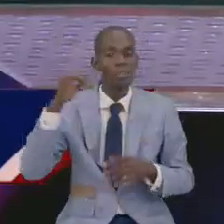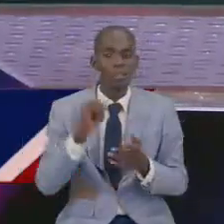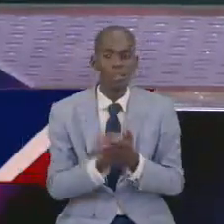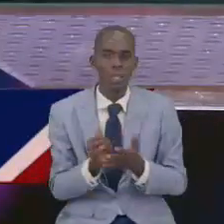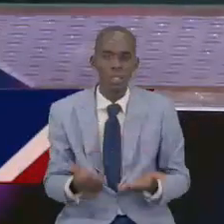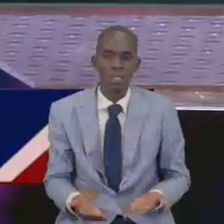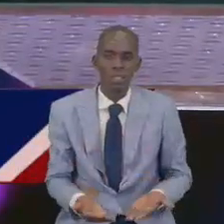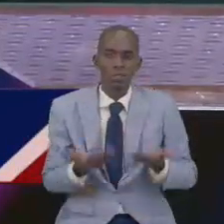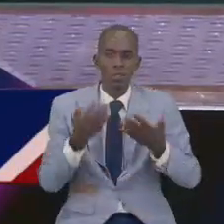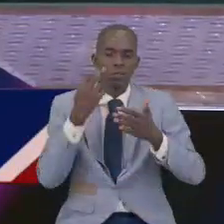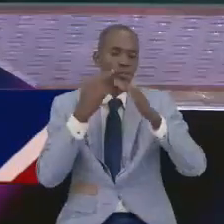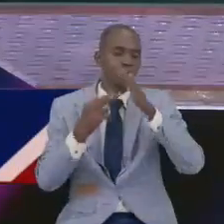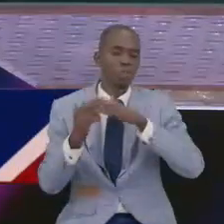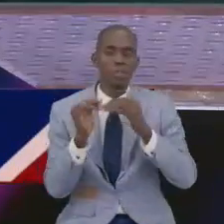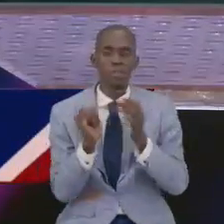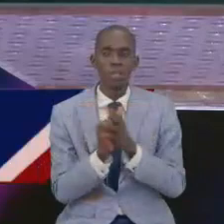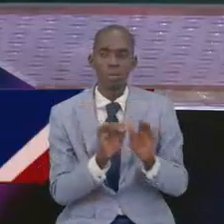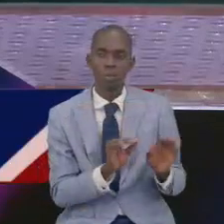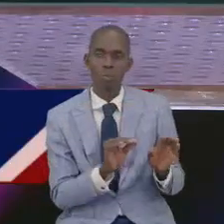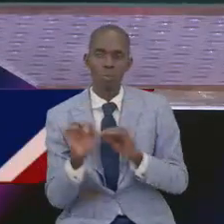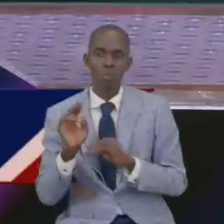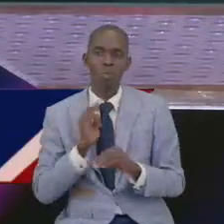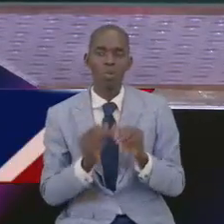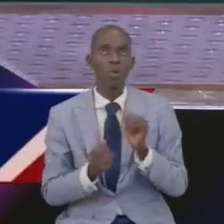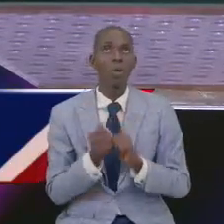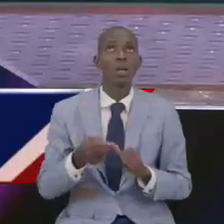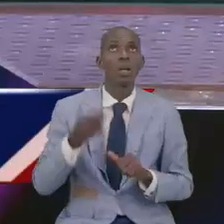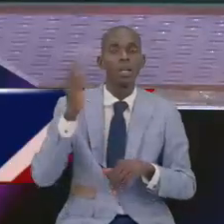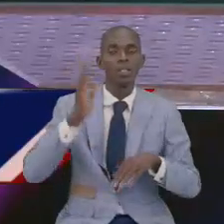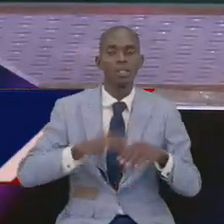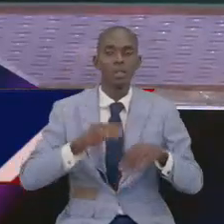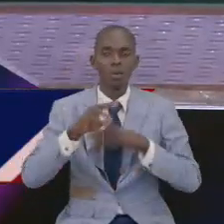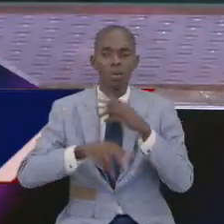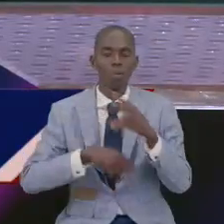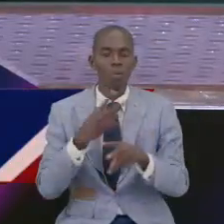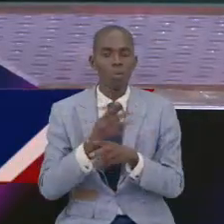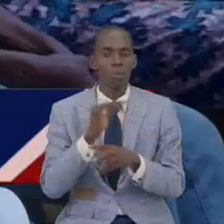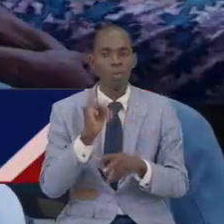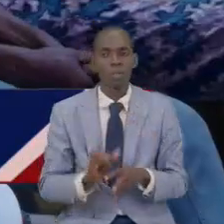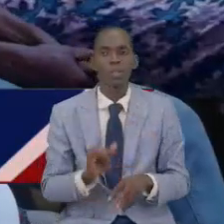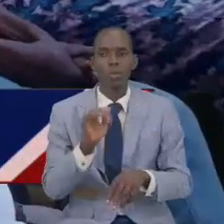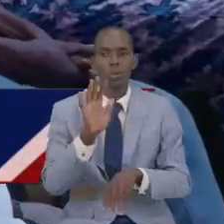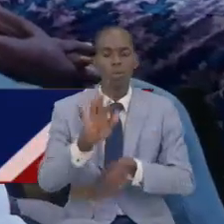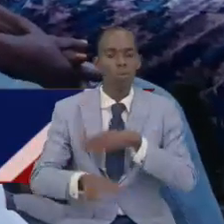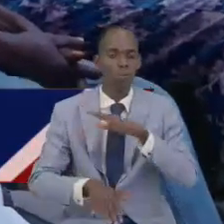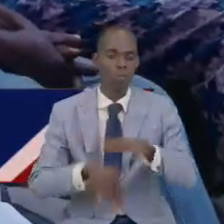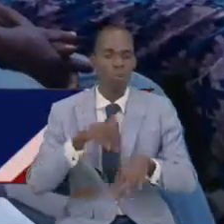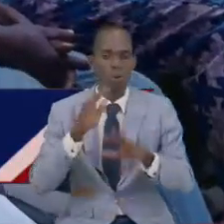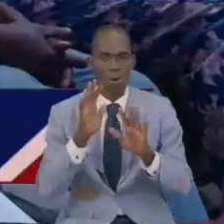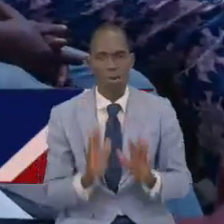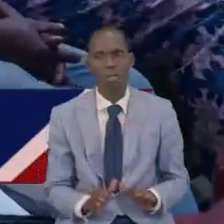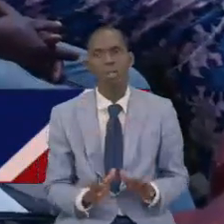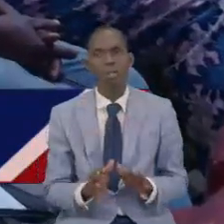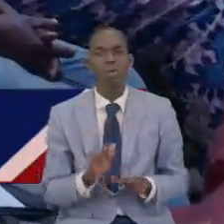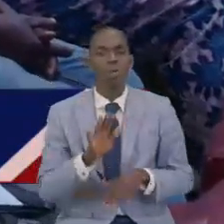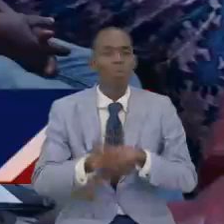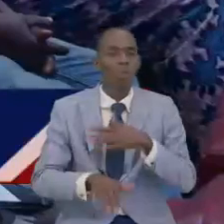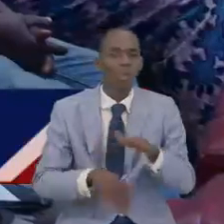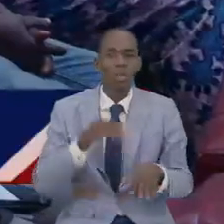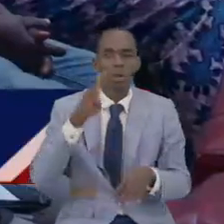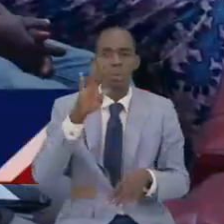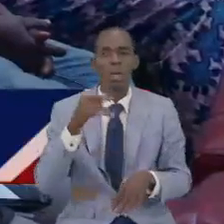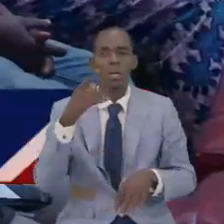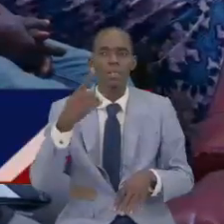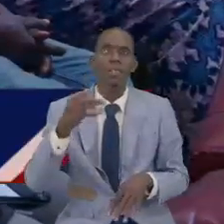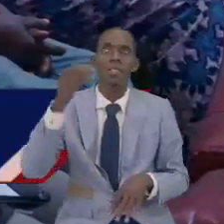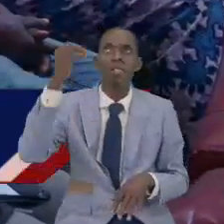us higher than worldly workers. Those who are walking in the world, they're only walking by the light